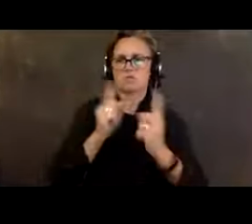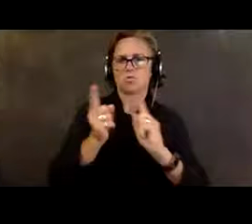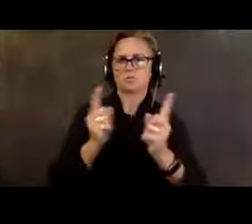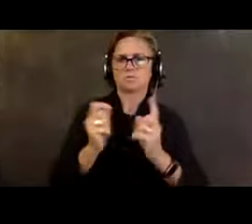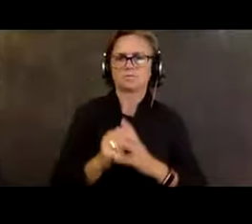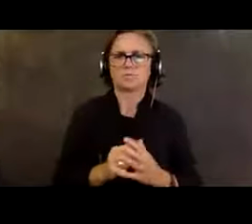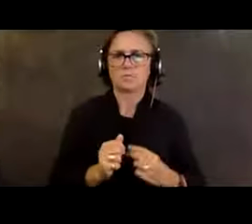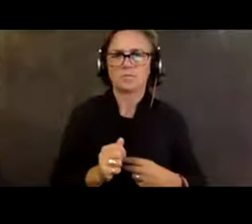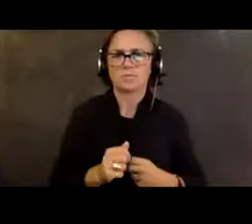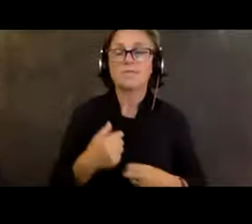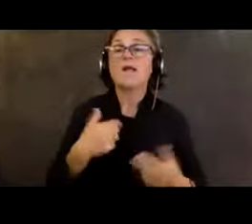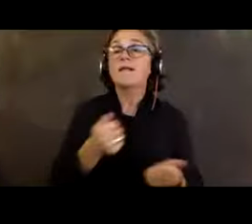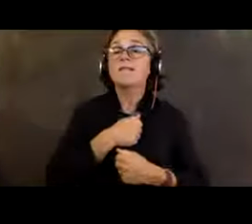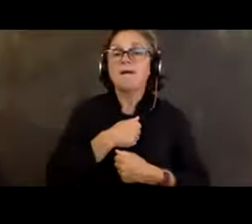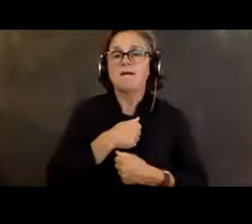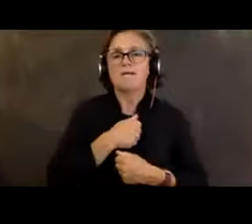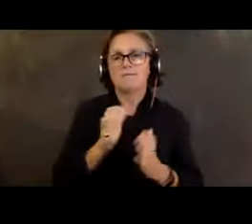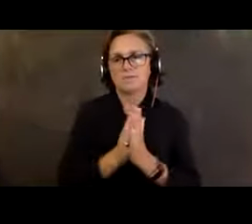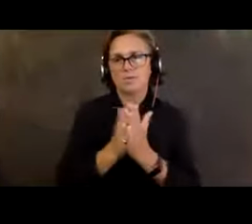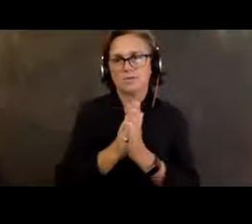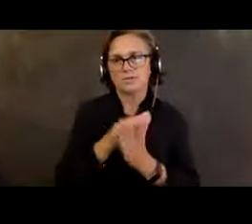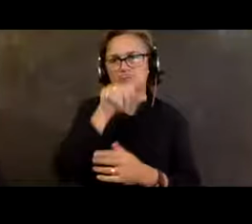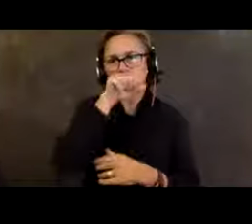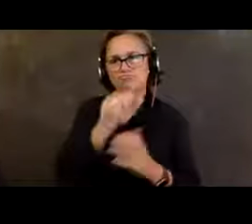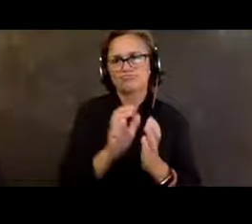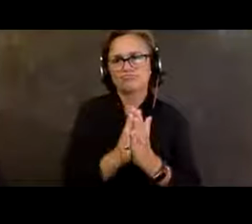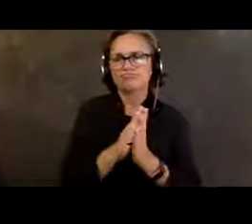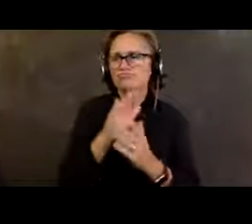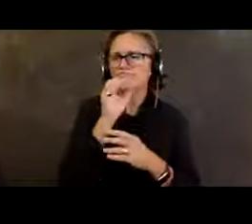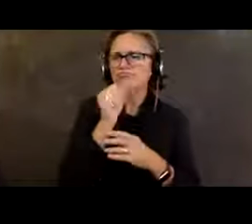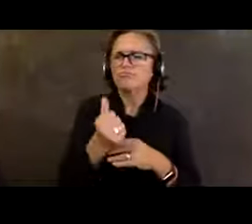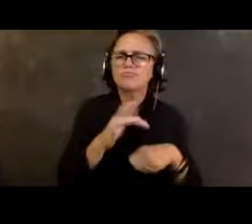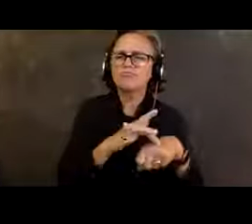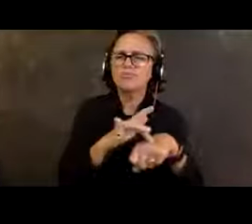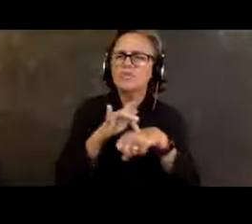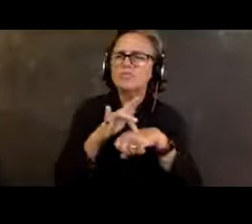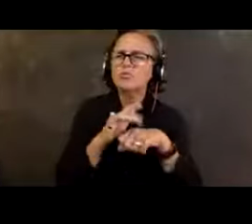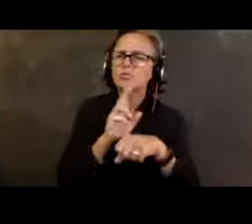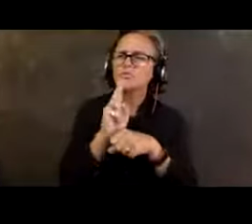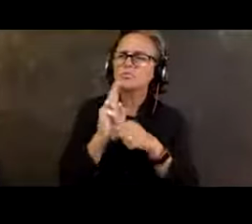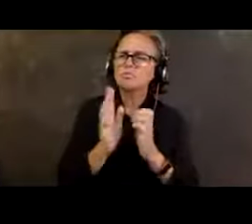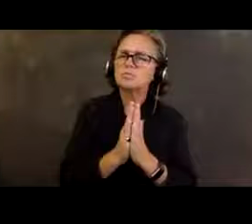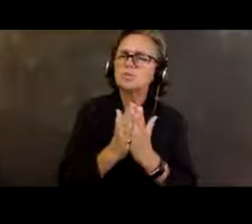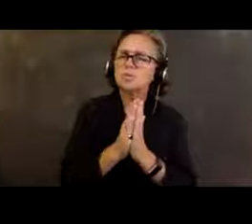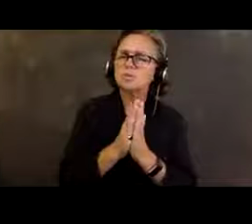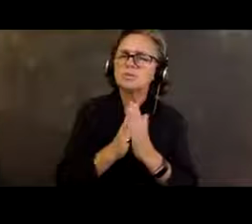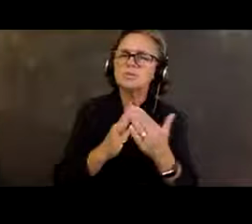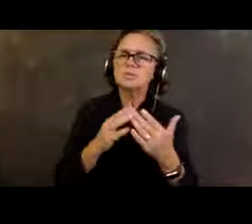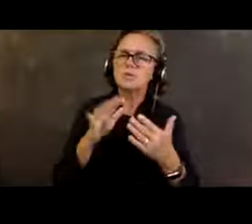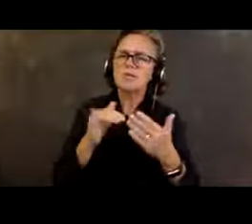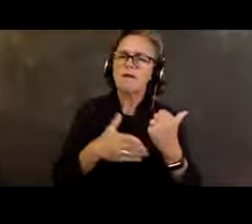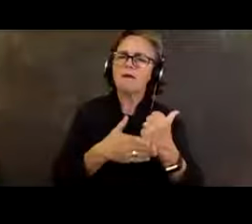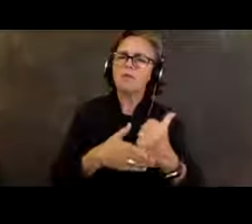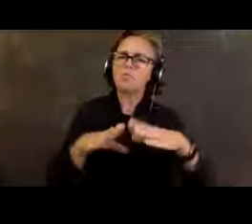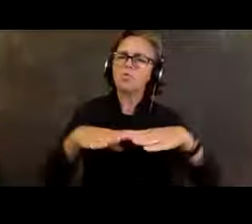And I love books, so I think books are wonderful resources to really sort of bridge